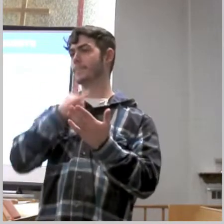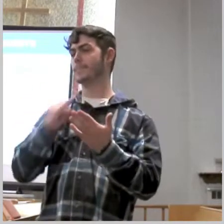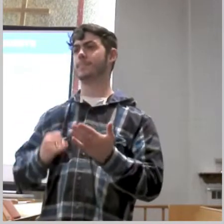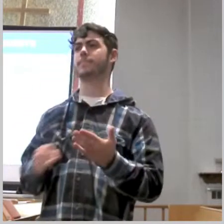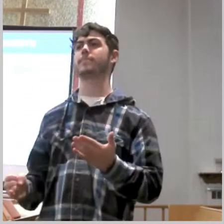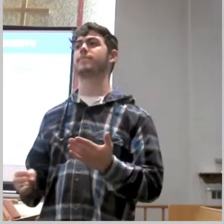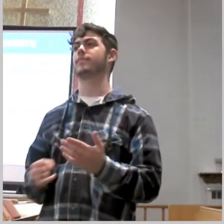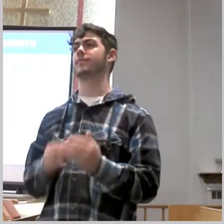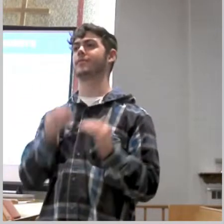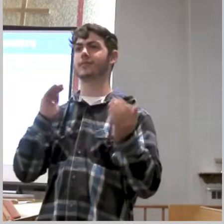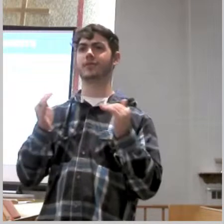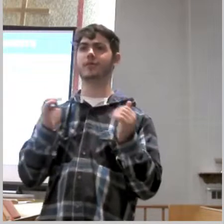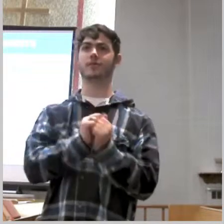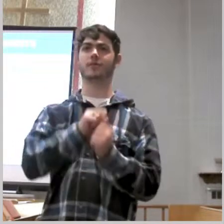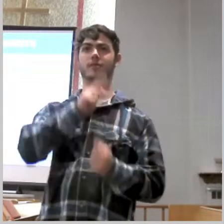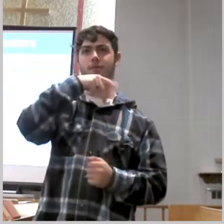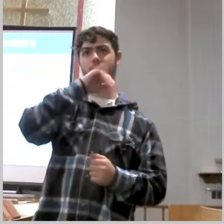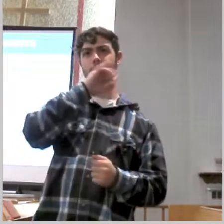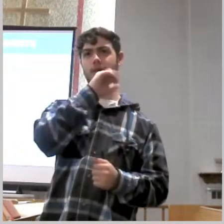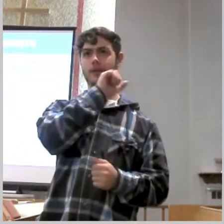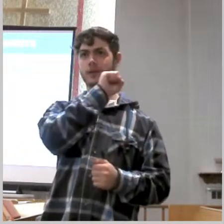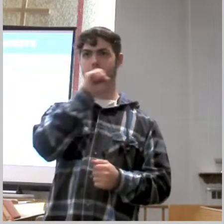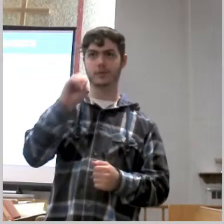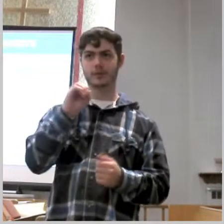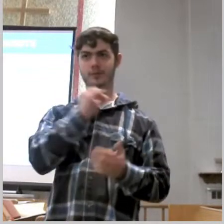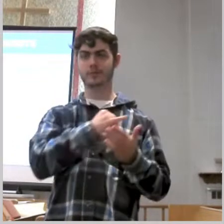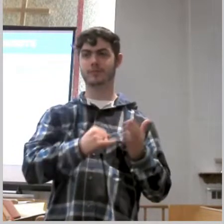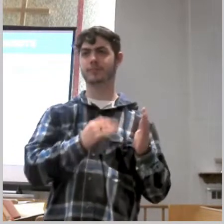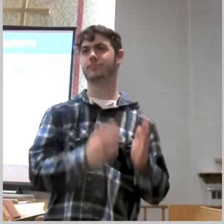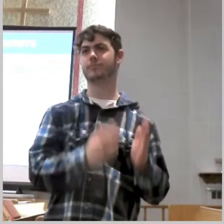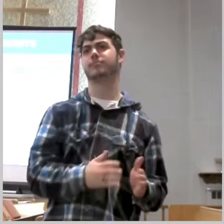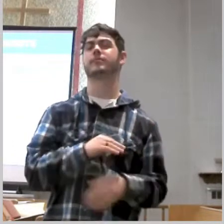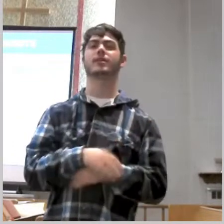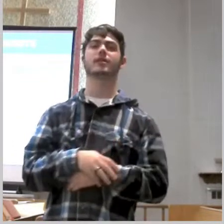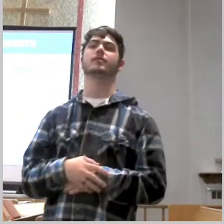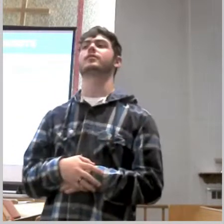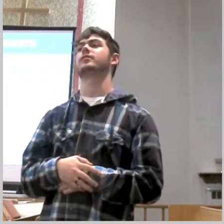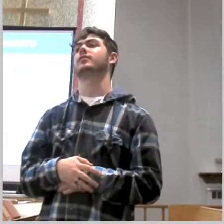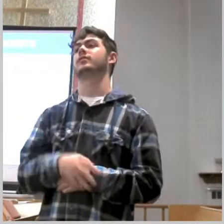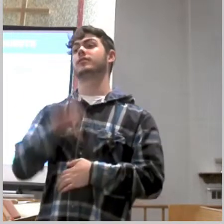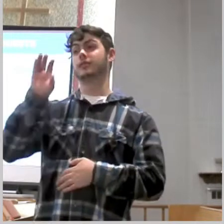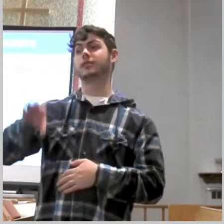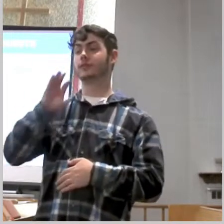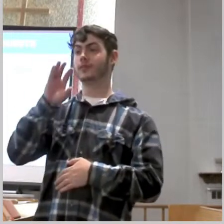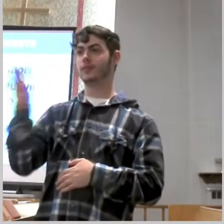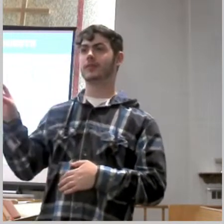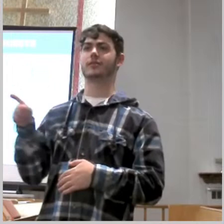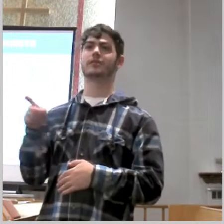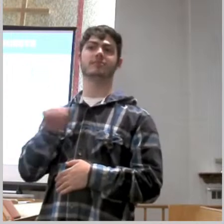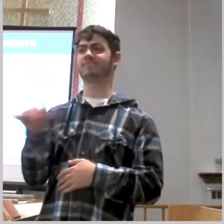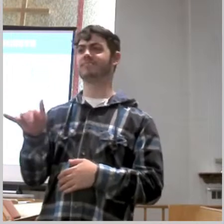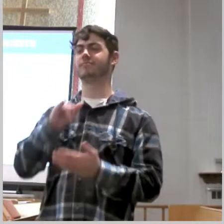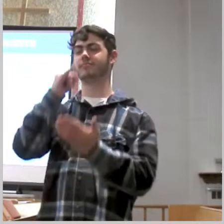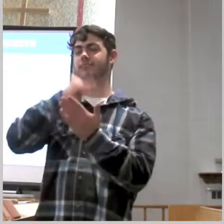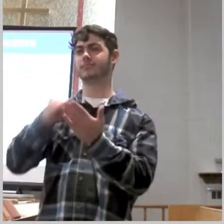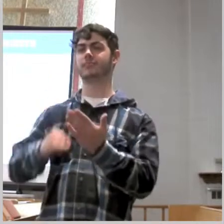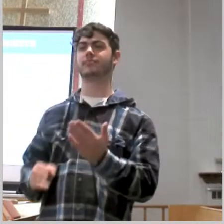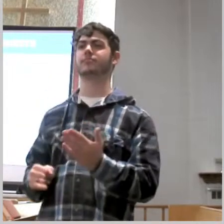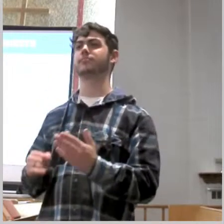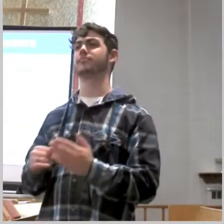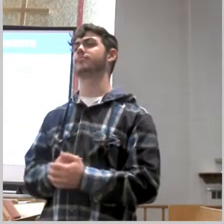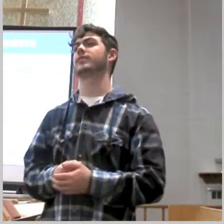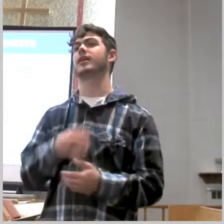their artwork, Jesus Christ poured everything into the canvas, which was the cross of Calvary, painting it with his blood, right? And from our brother